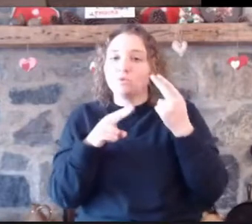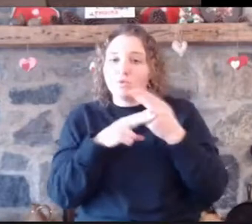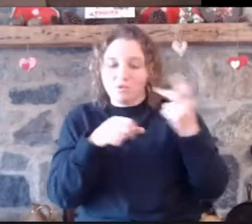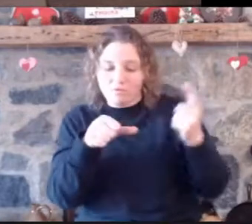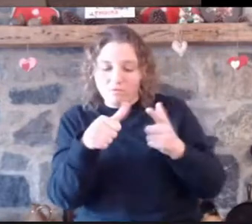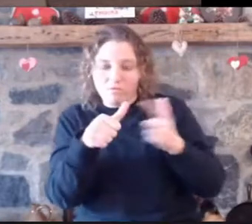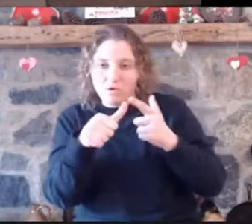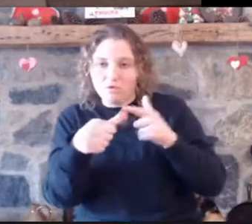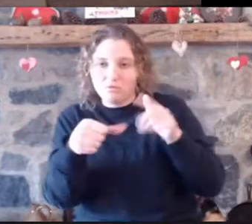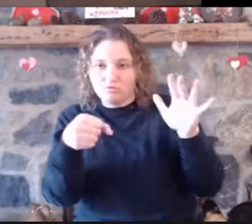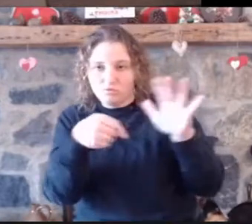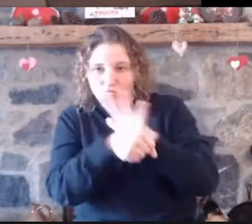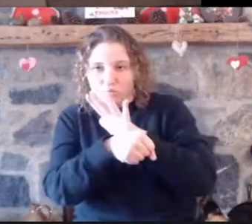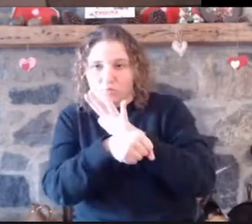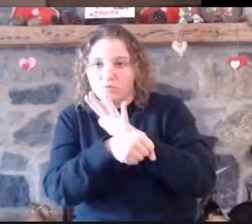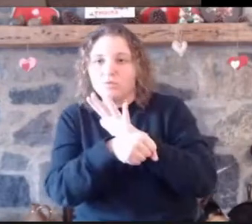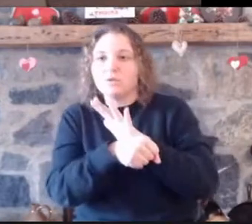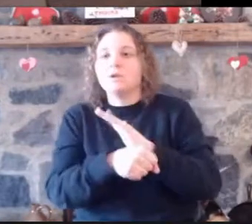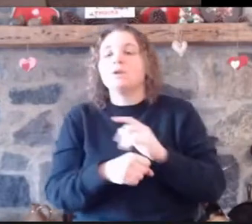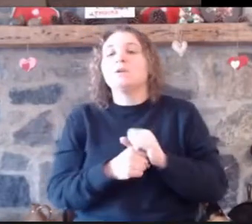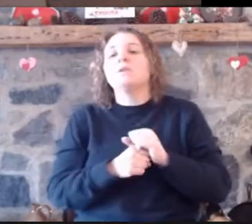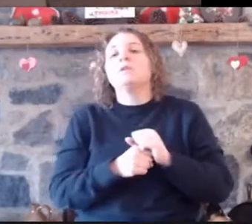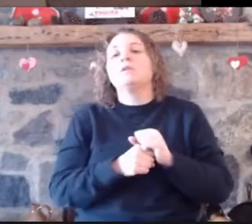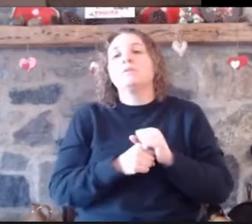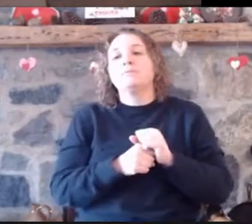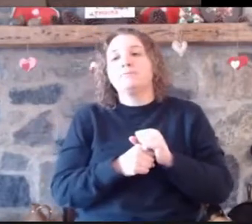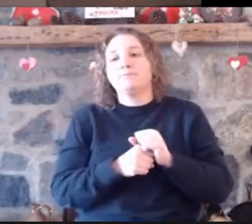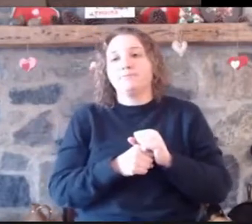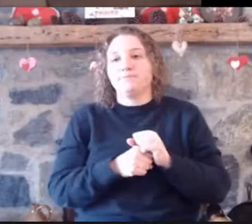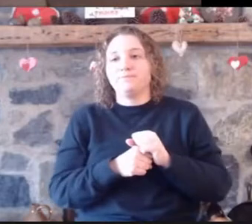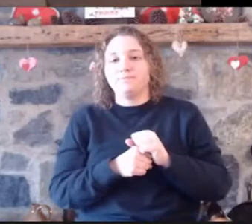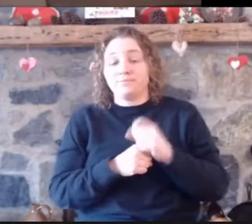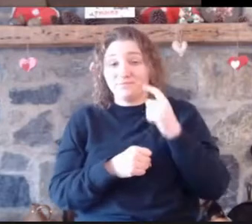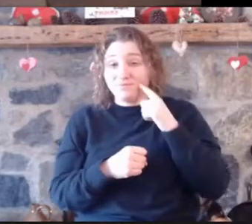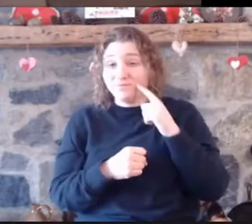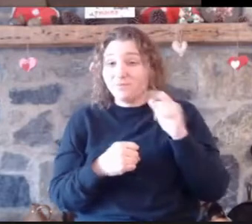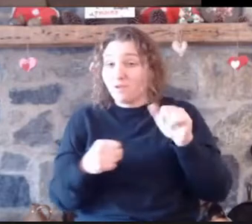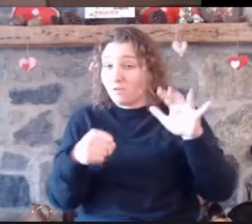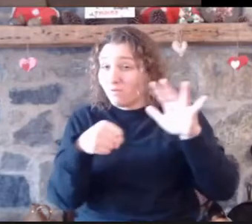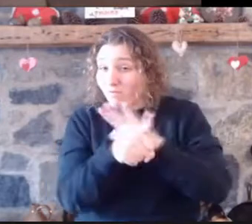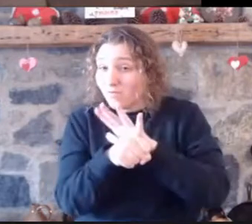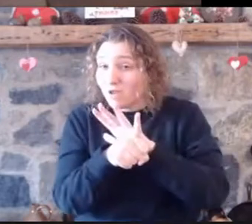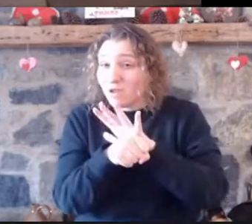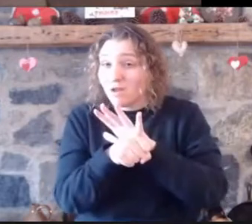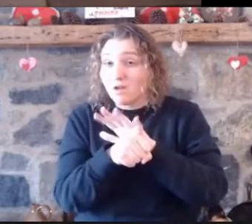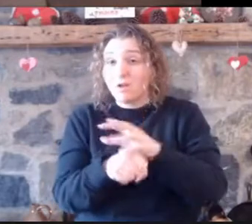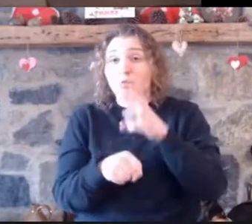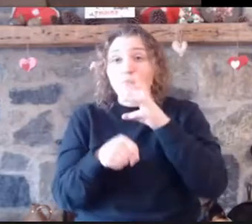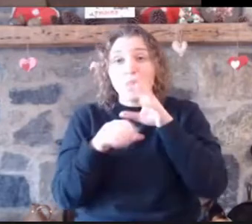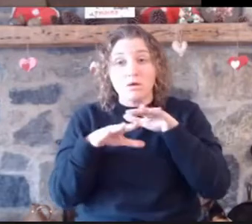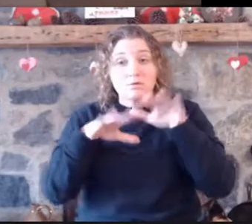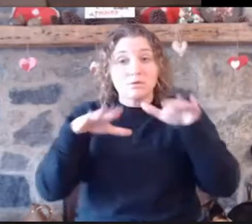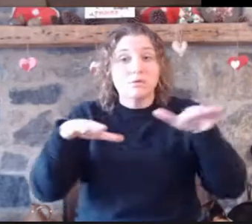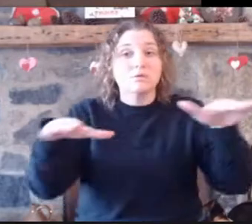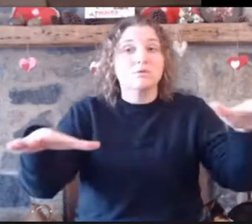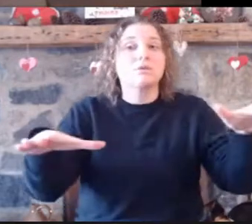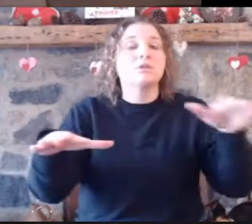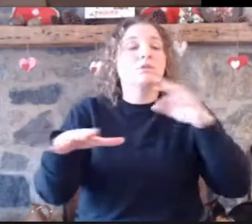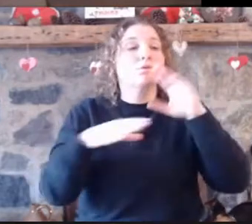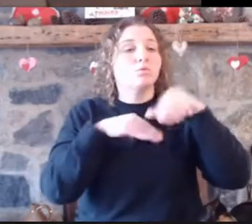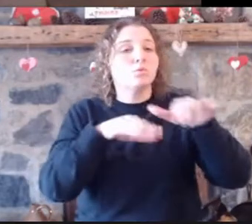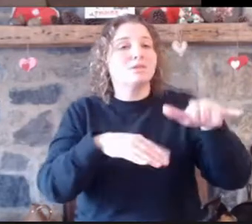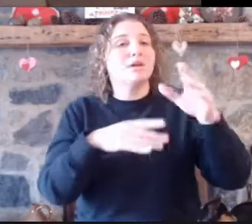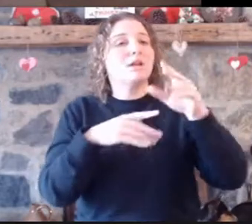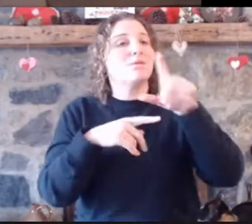fill. We'll take care of an objection to Genesis a little later because of this. Fill the waters in the seas and let the